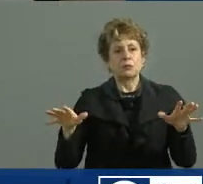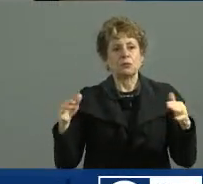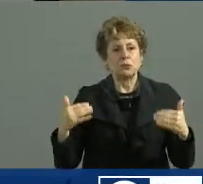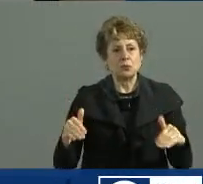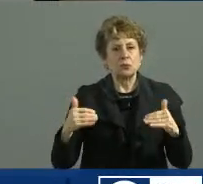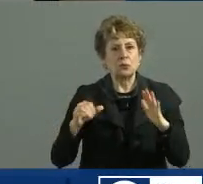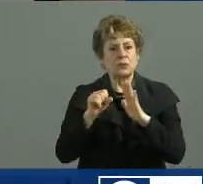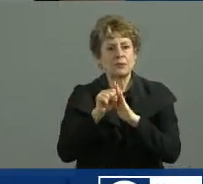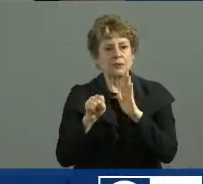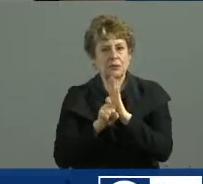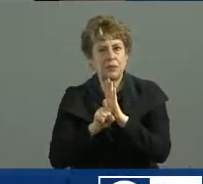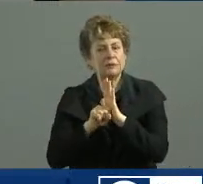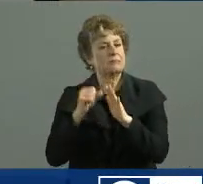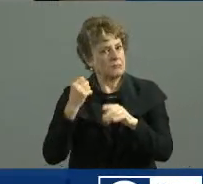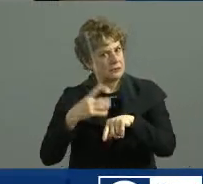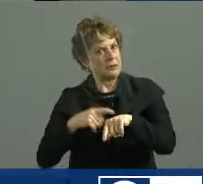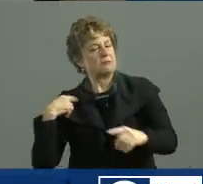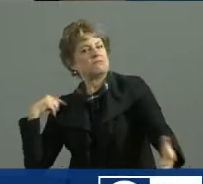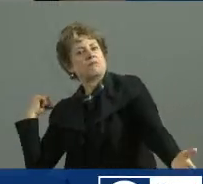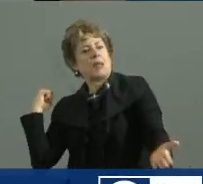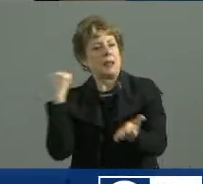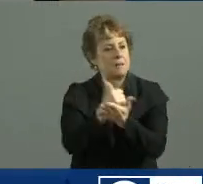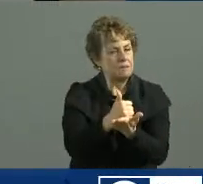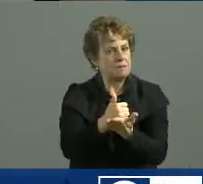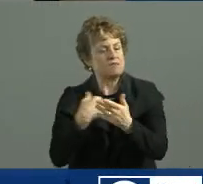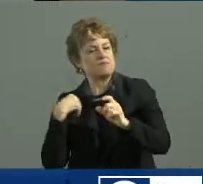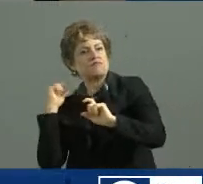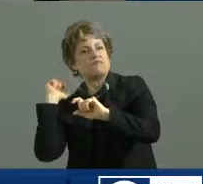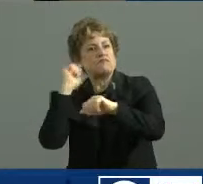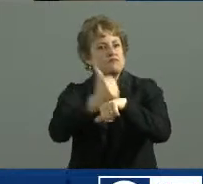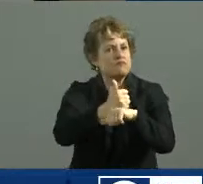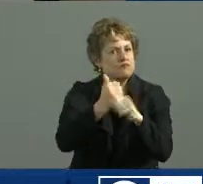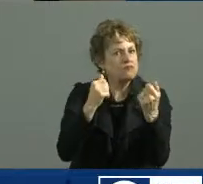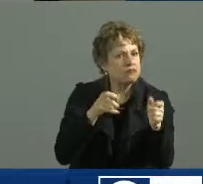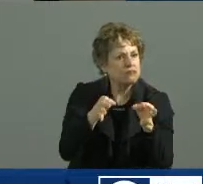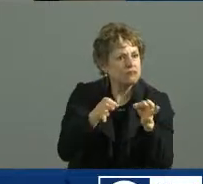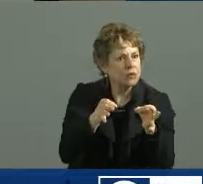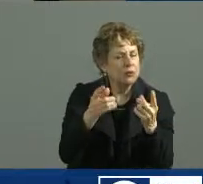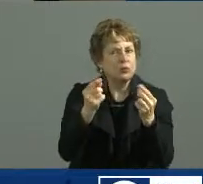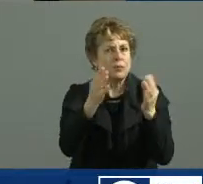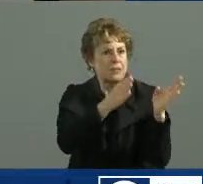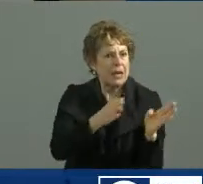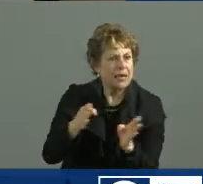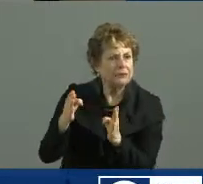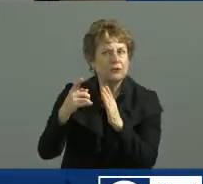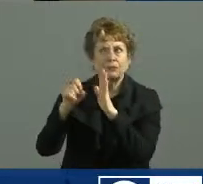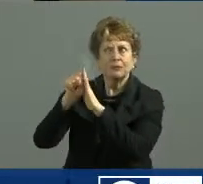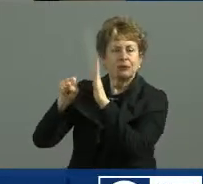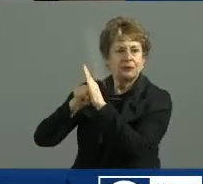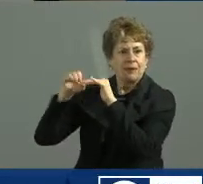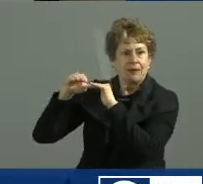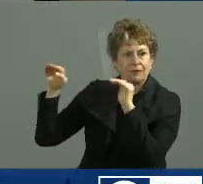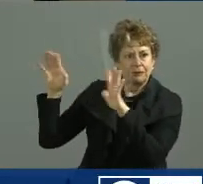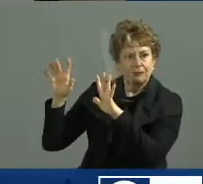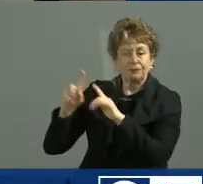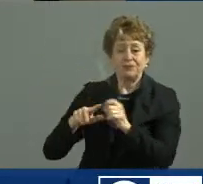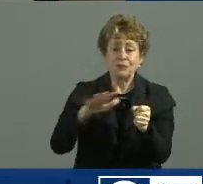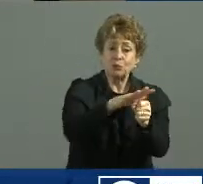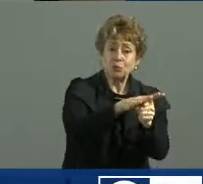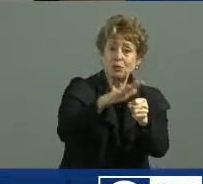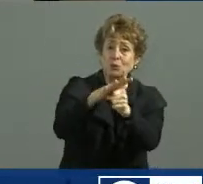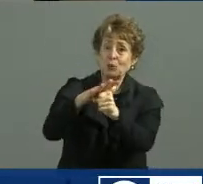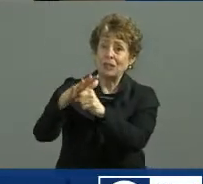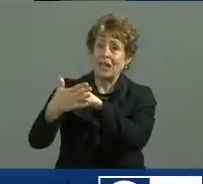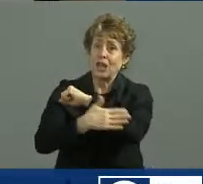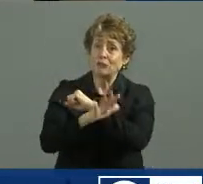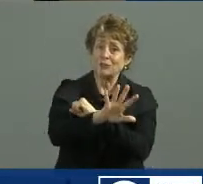to successfully assist with implementing consistent plans from a statewide perspective, but at the local level. And this